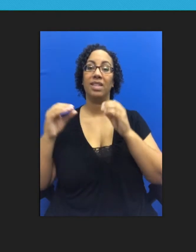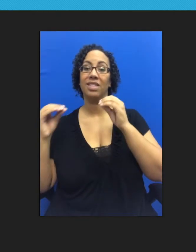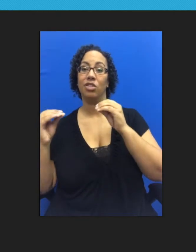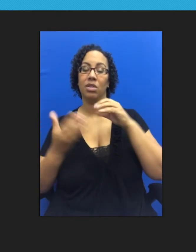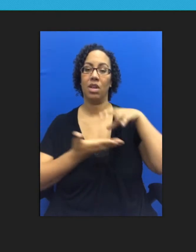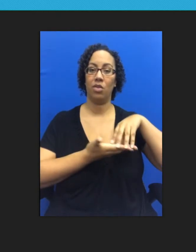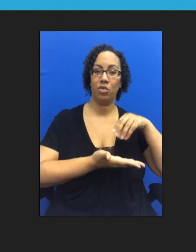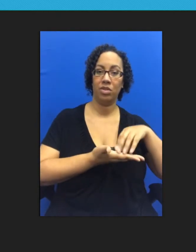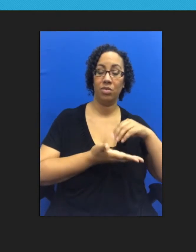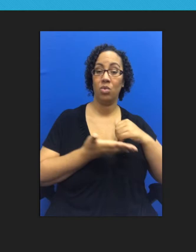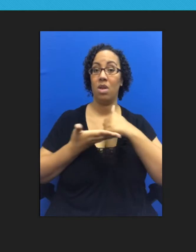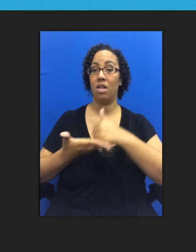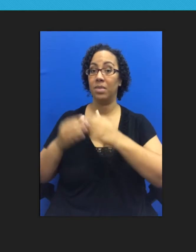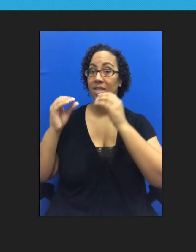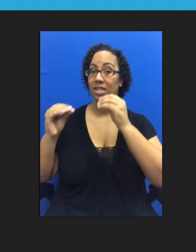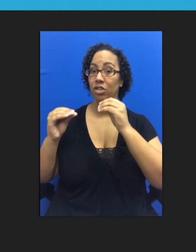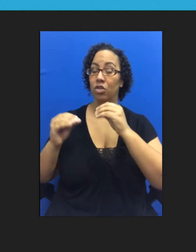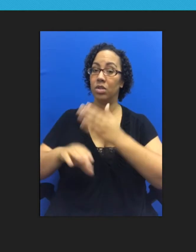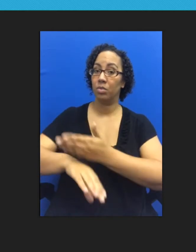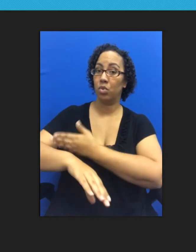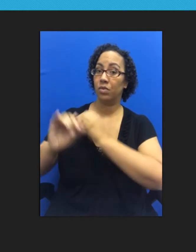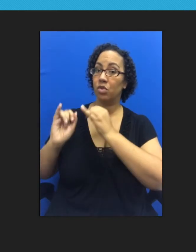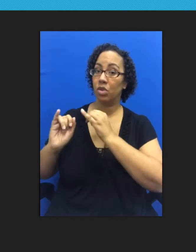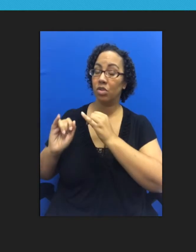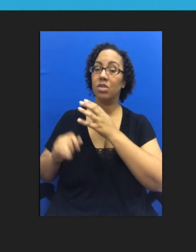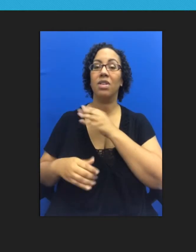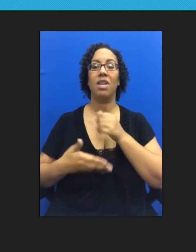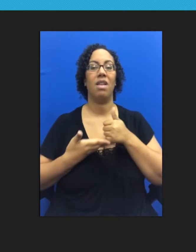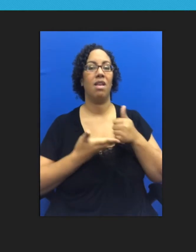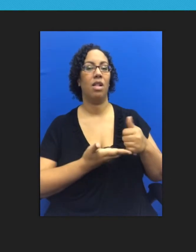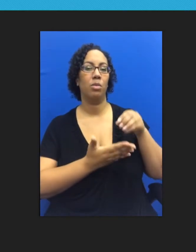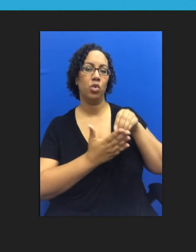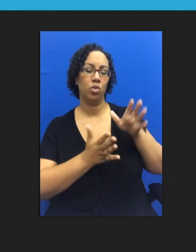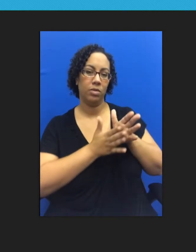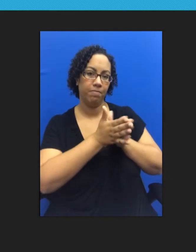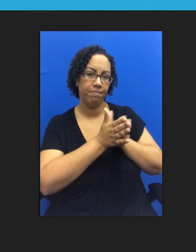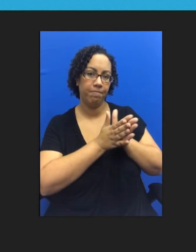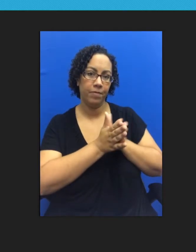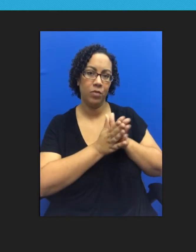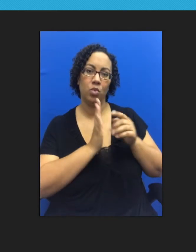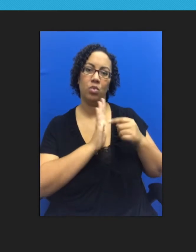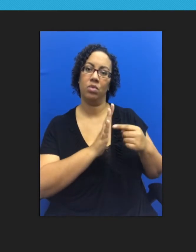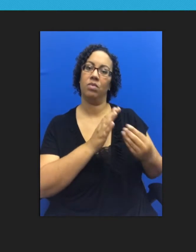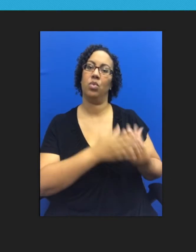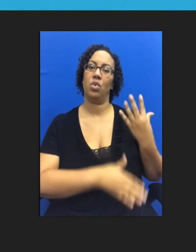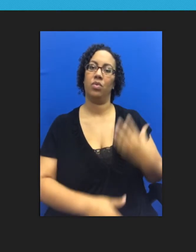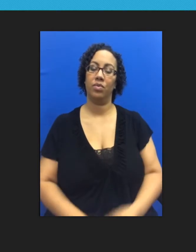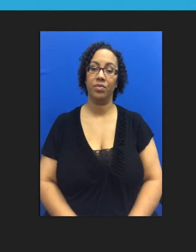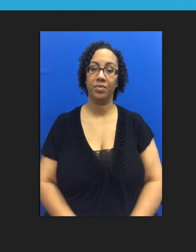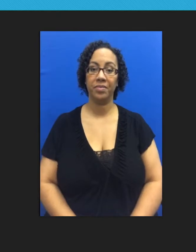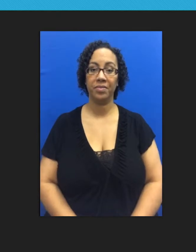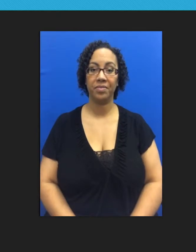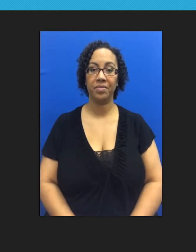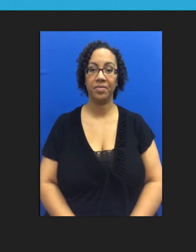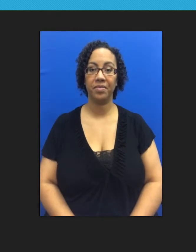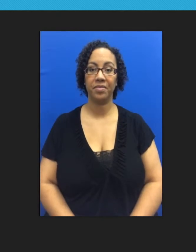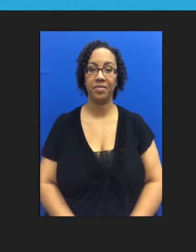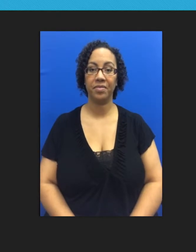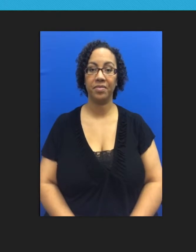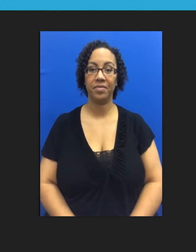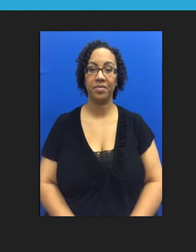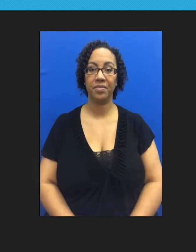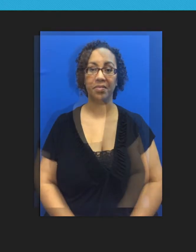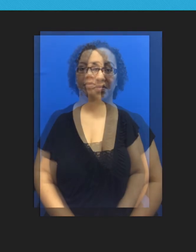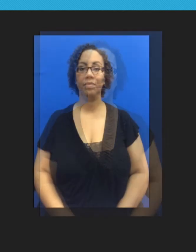and also overall helping improve teaching and learning in order to help students grow, and also increasing